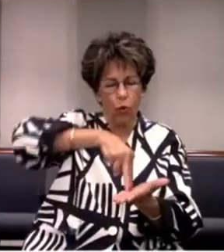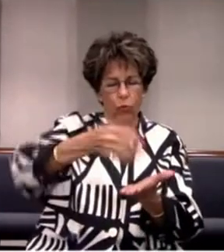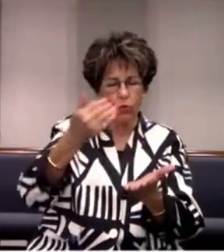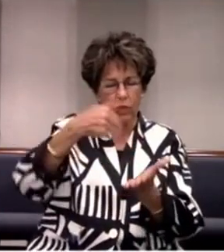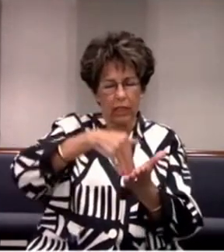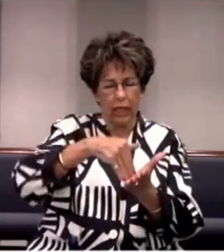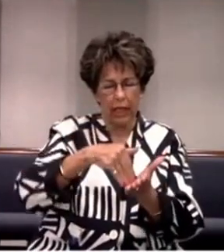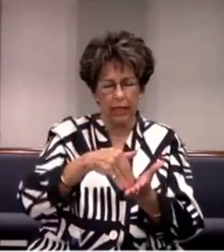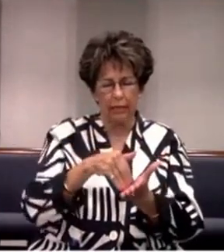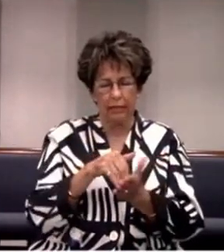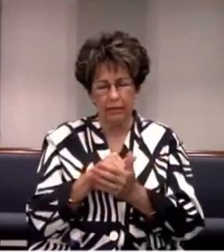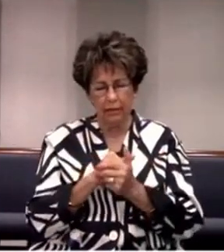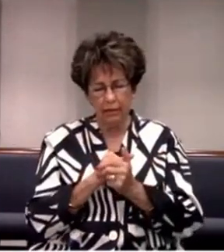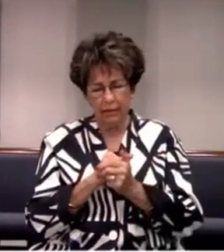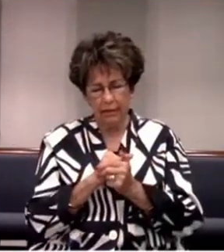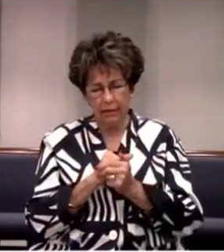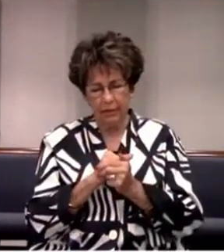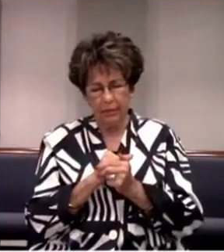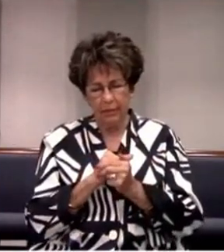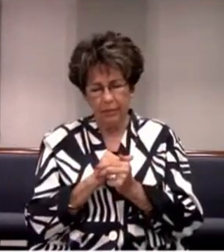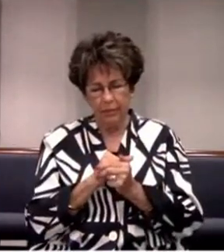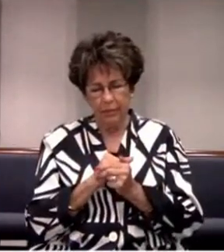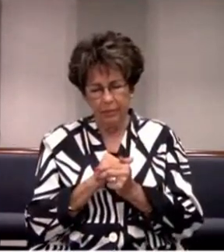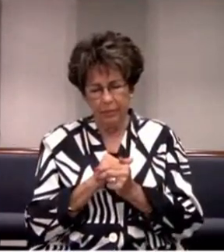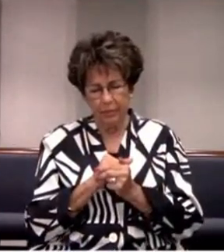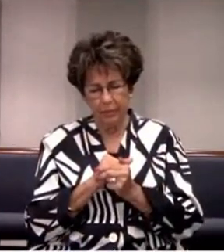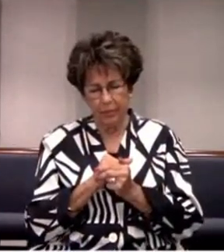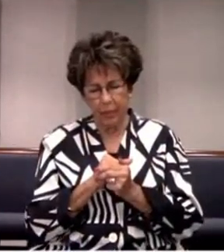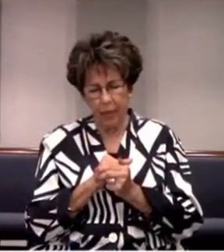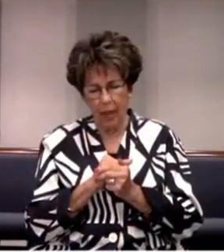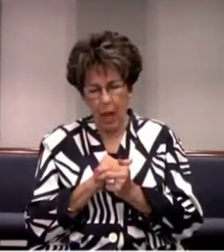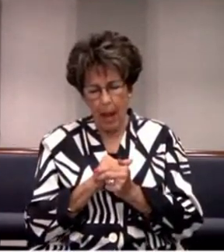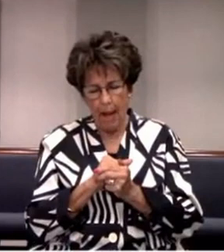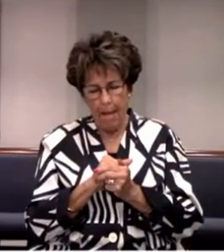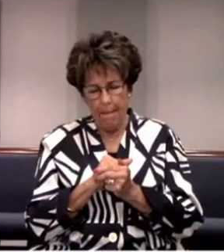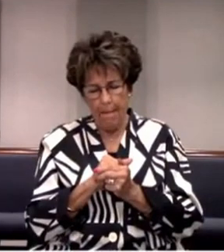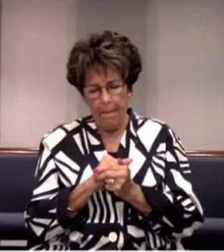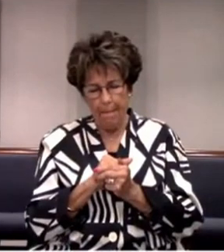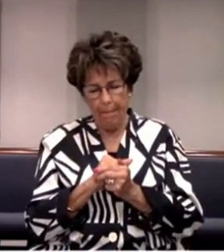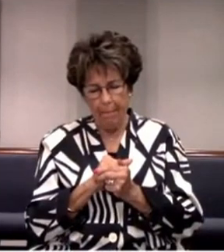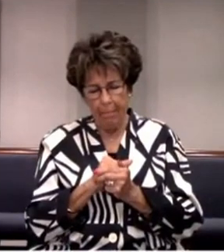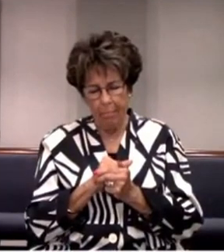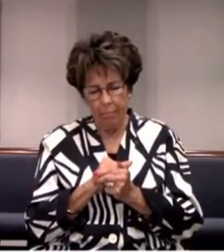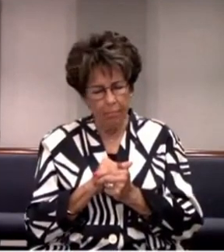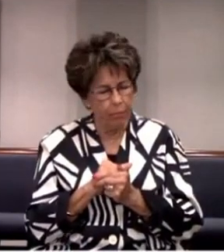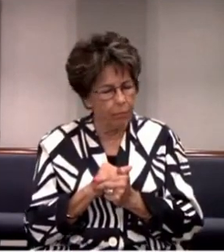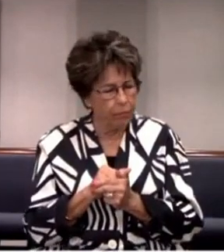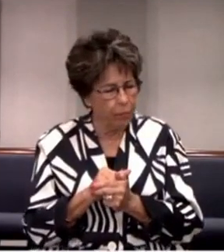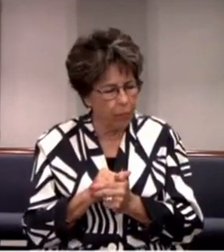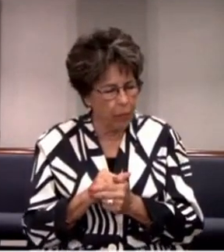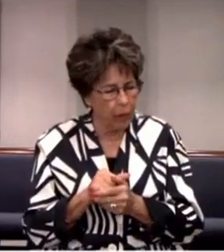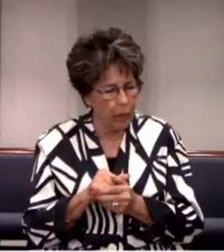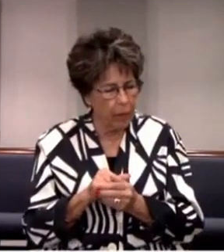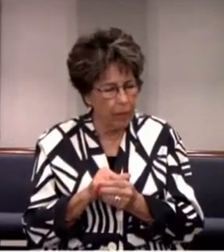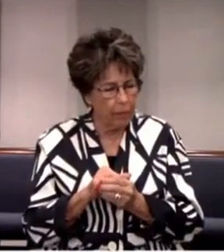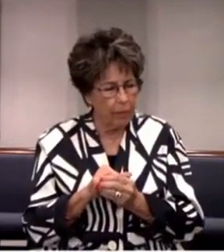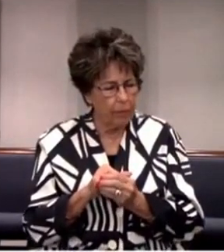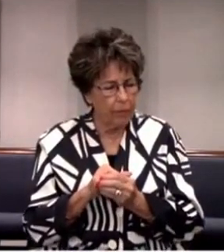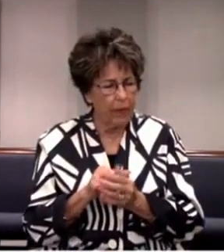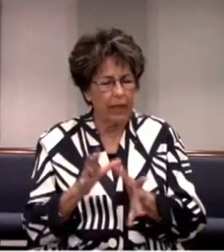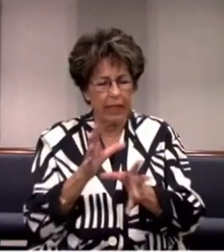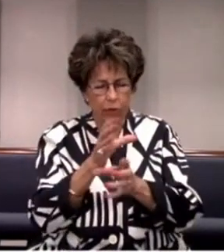like Peter preached Jesus to Cornelius and Cornelius believed upon him, they need to put their faith and trust and accept the